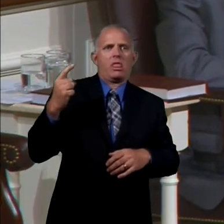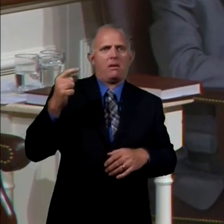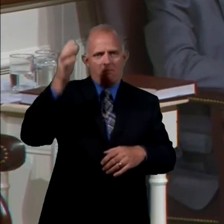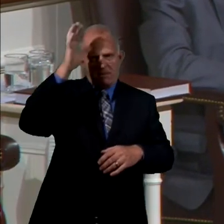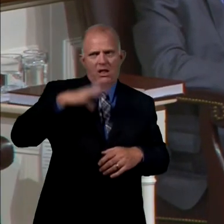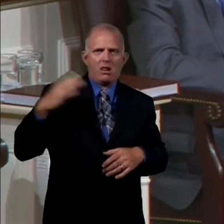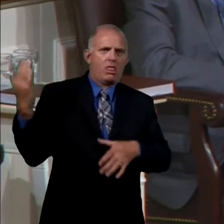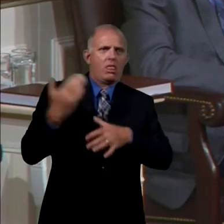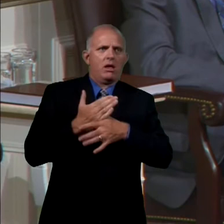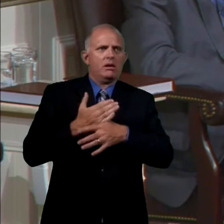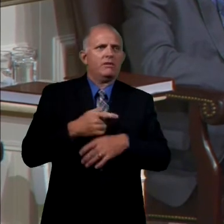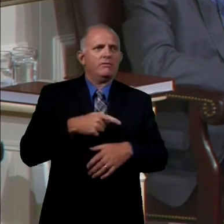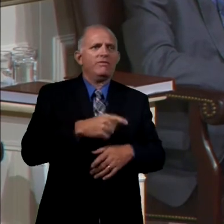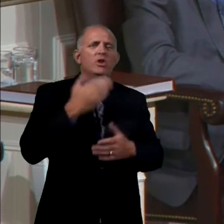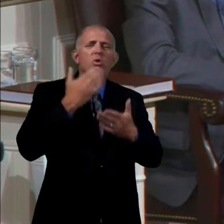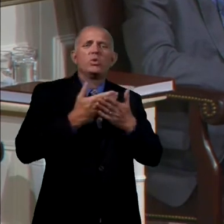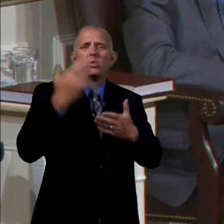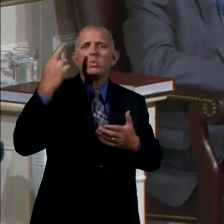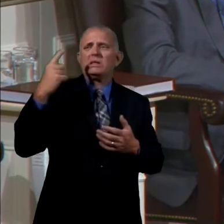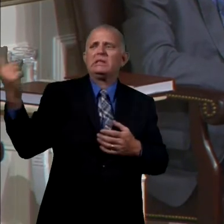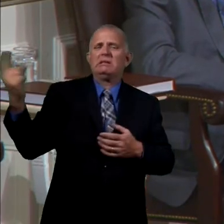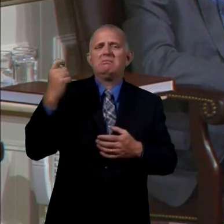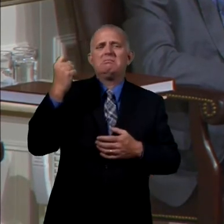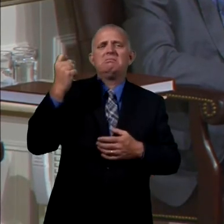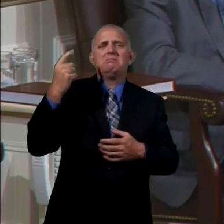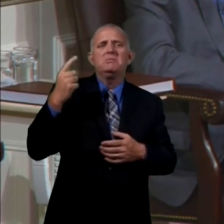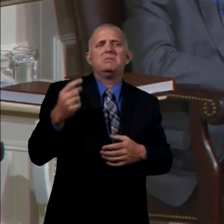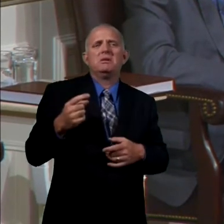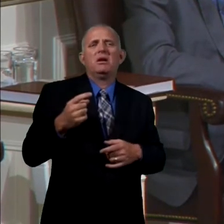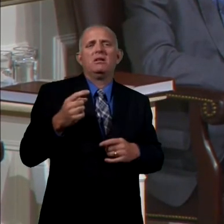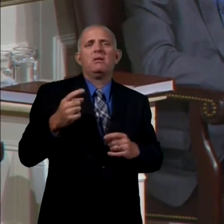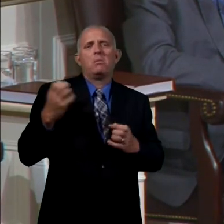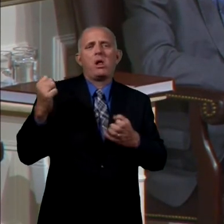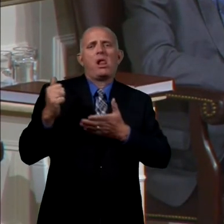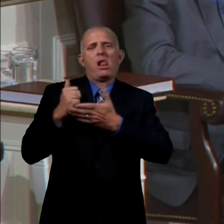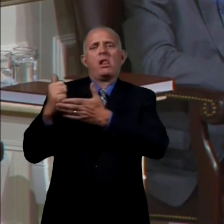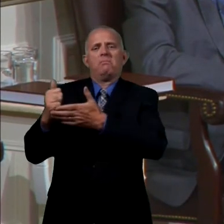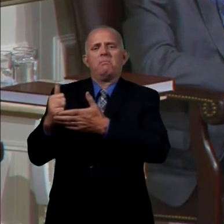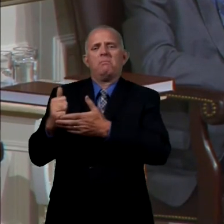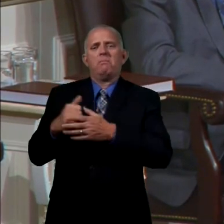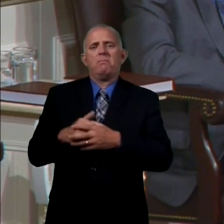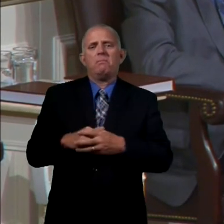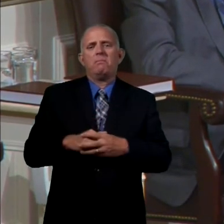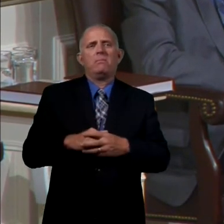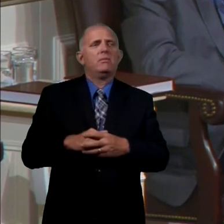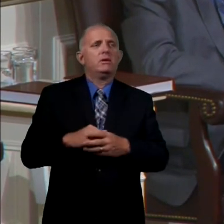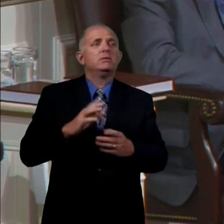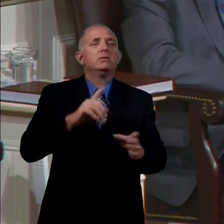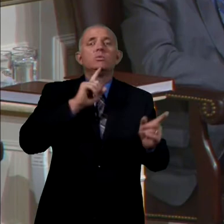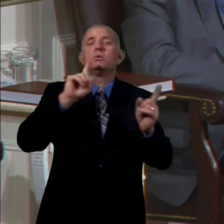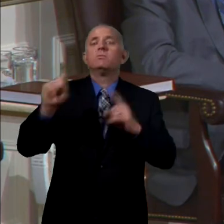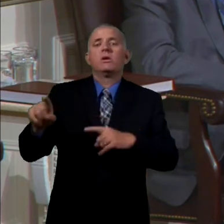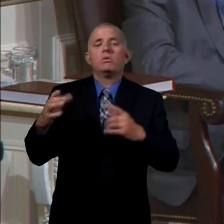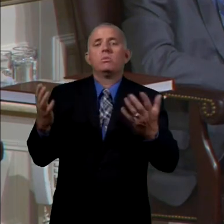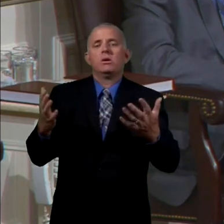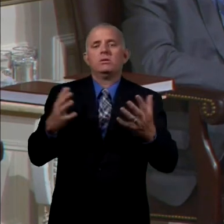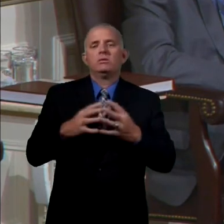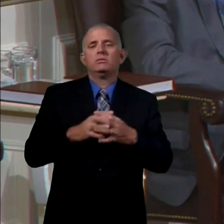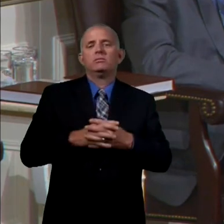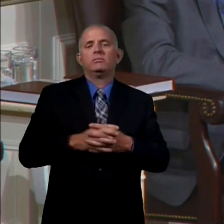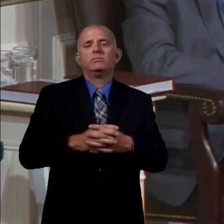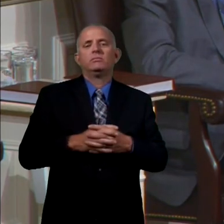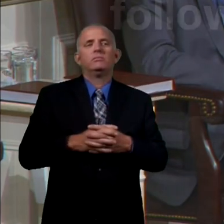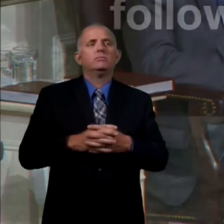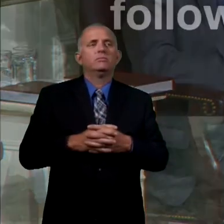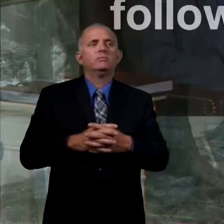Well-meaning, but he wants help. How did Jesus respond to this interruption to his day when he has influenced many